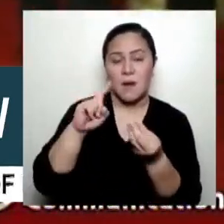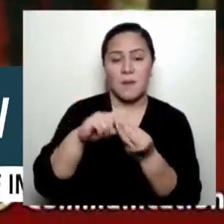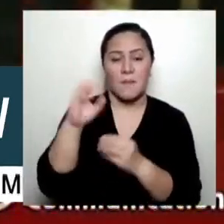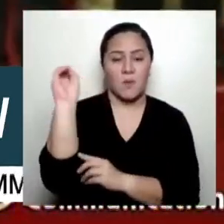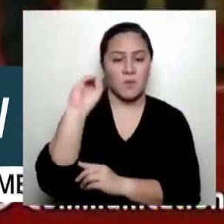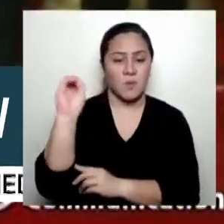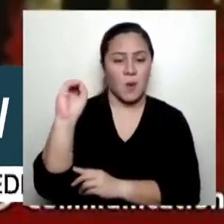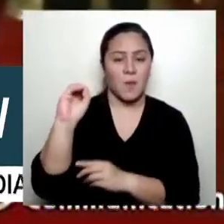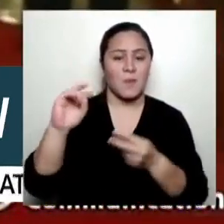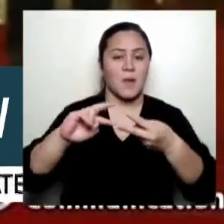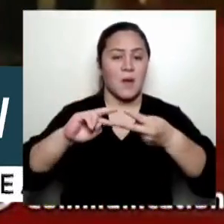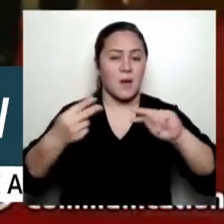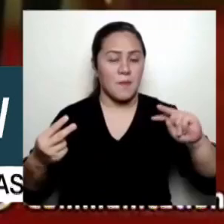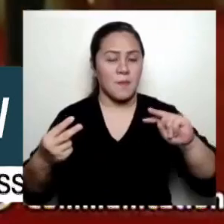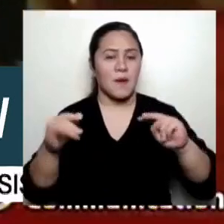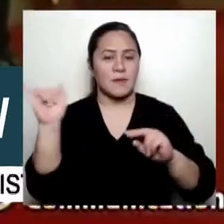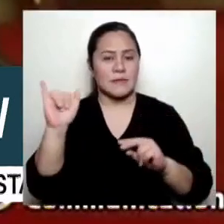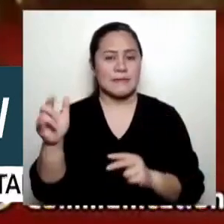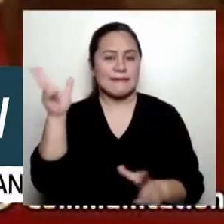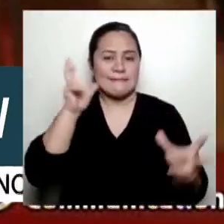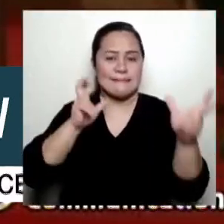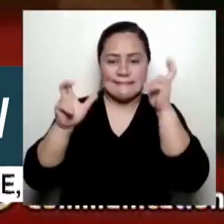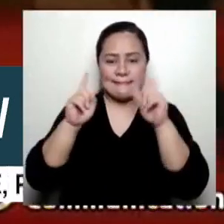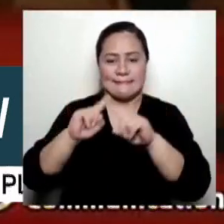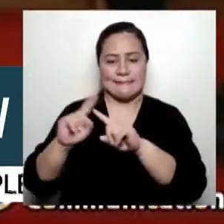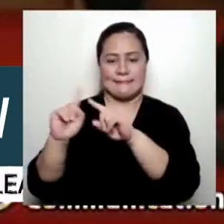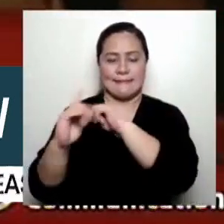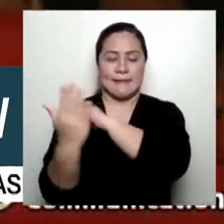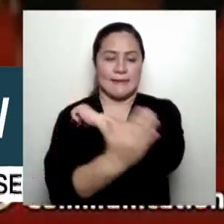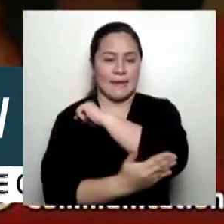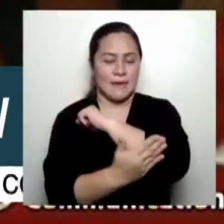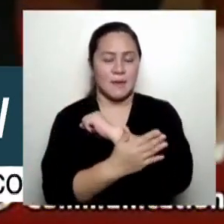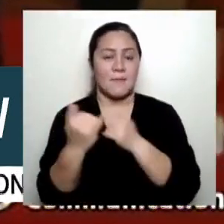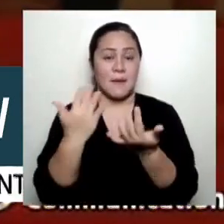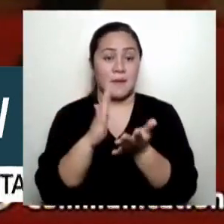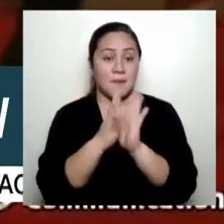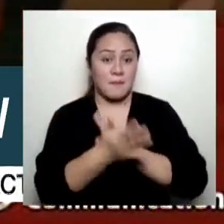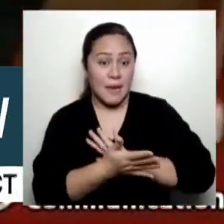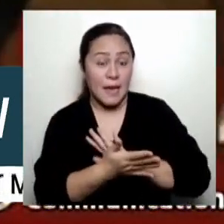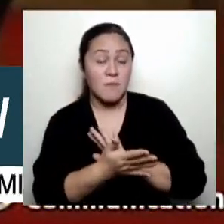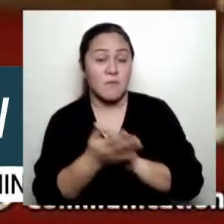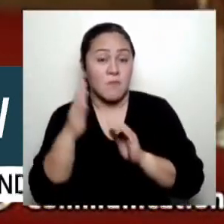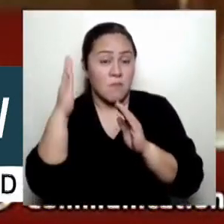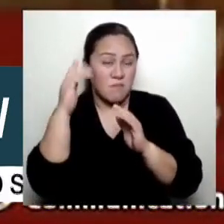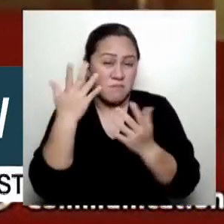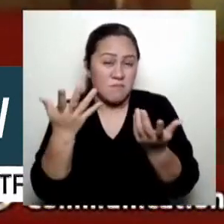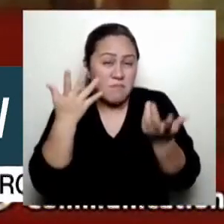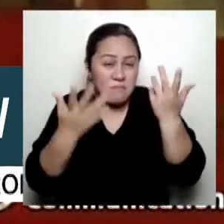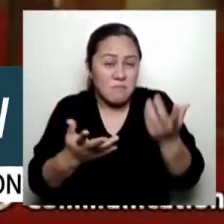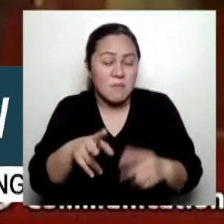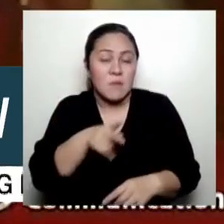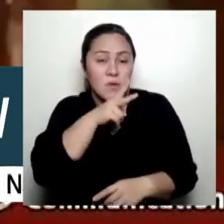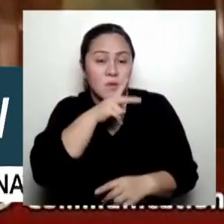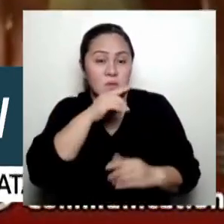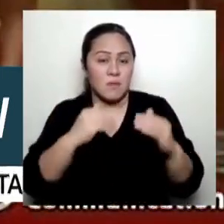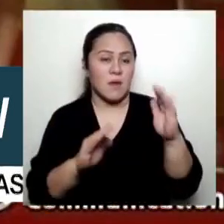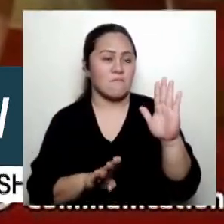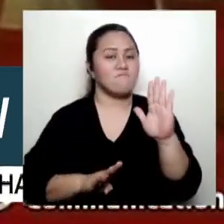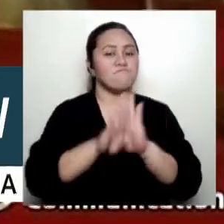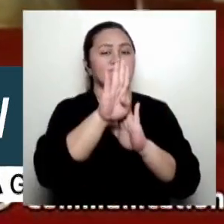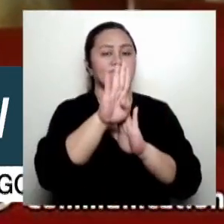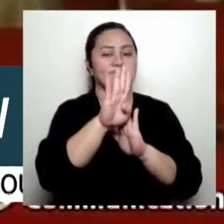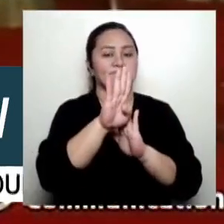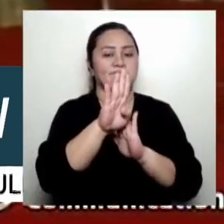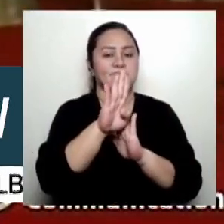other countries. He worries that the new variant may trigger yet another surge in the country and dampen government efforts to rebuild the